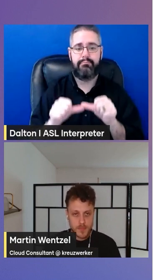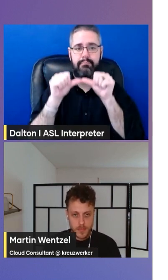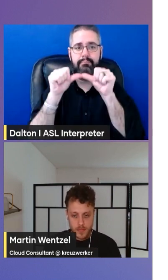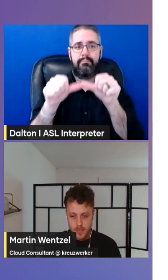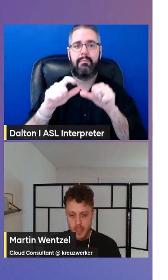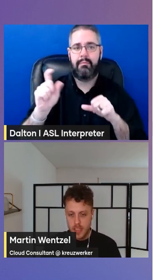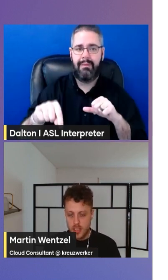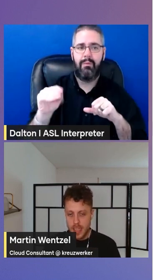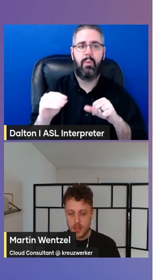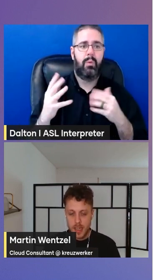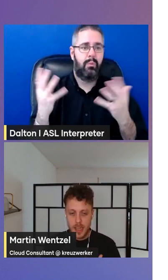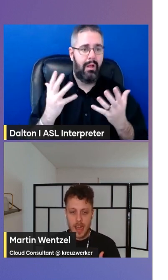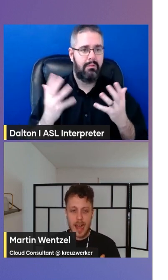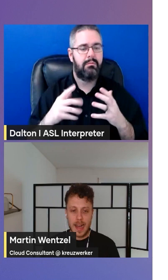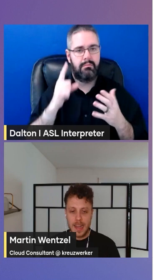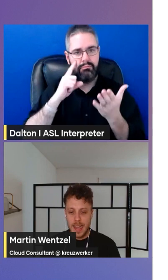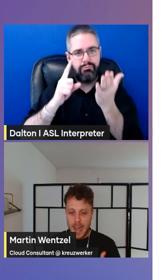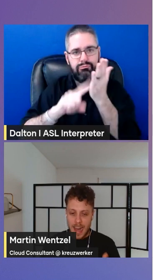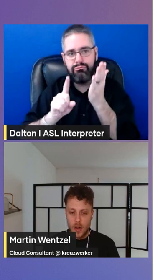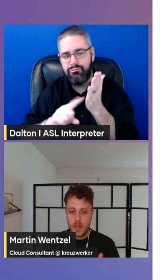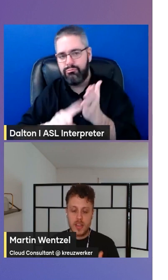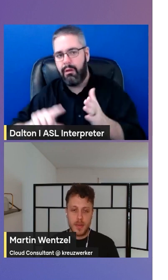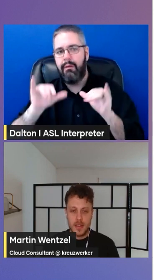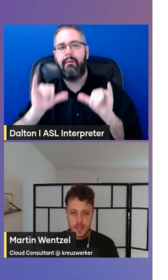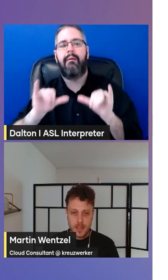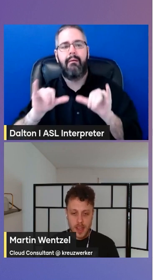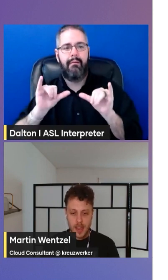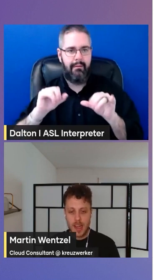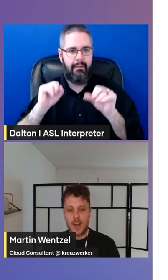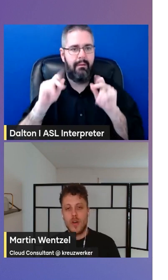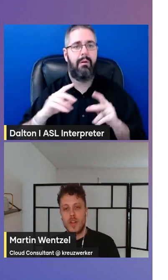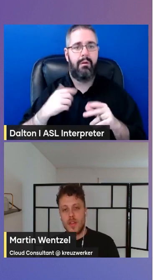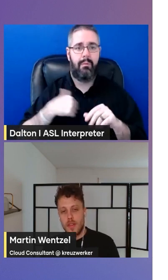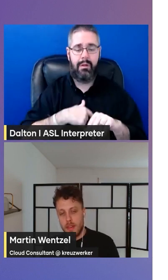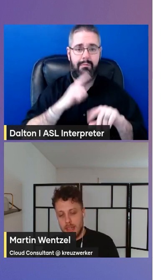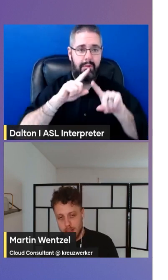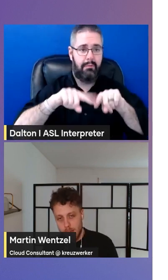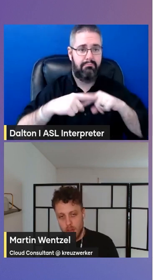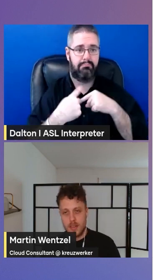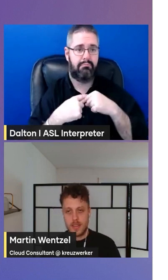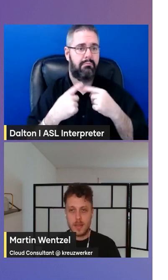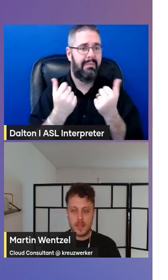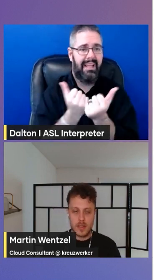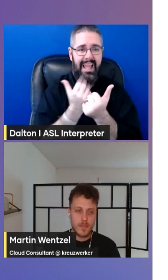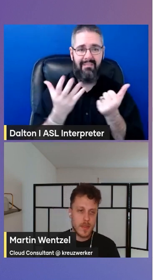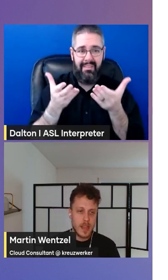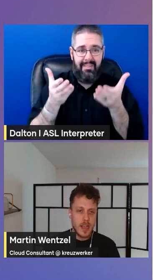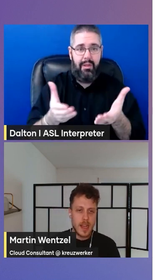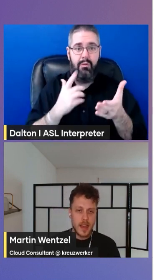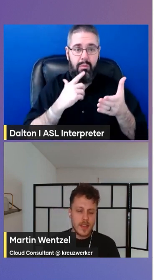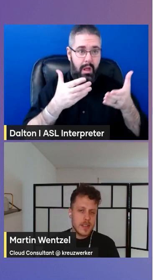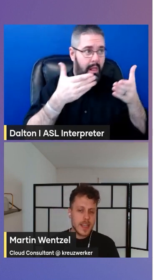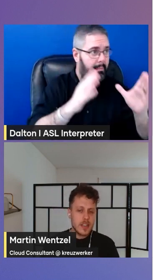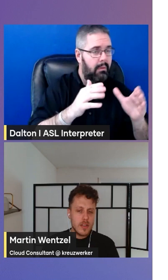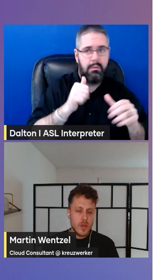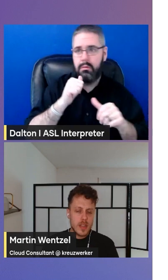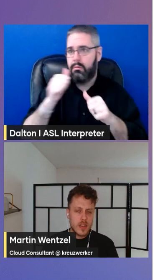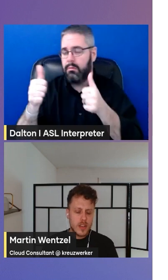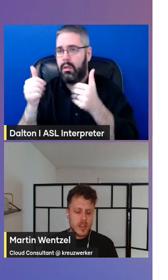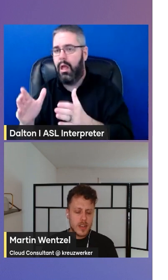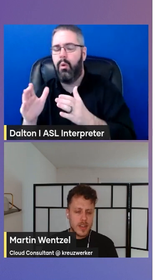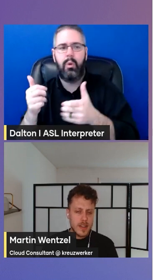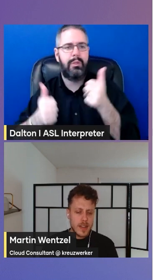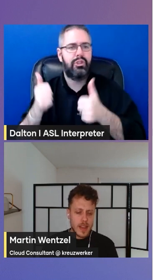to check, okay, are all the dependencies there? Are all the things enabled or disabled? And this is actually